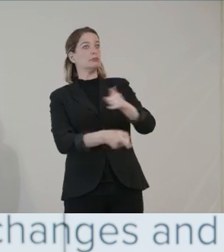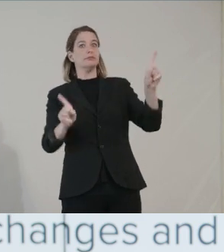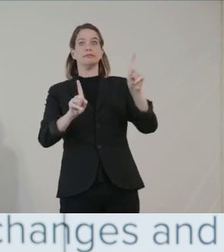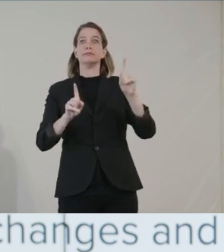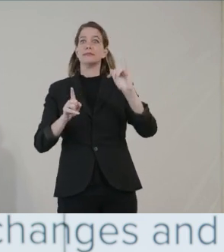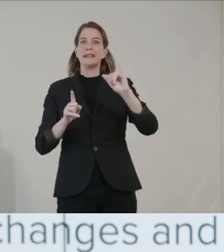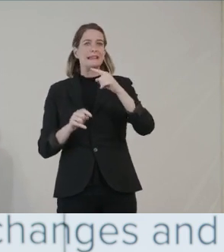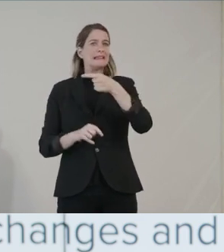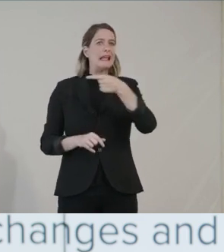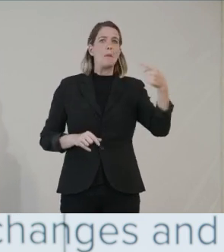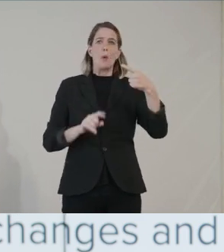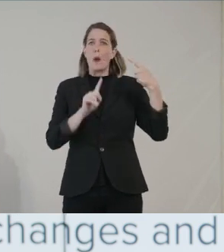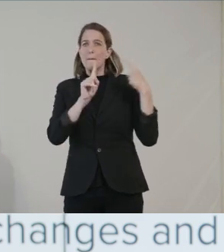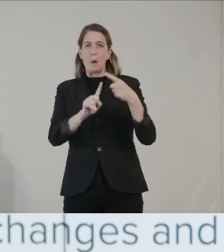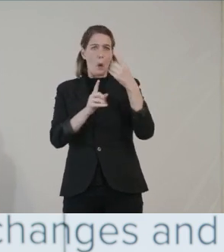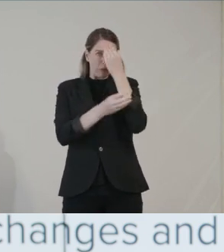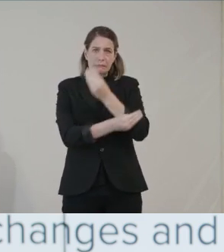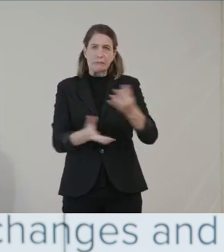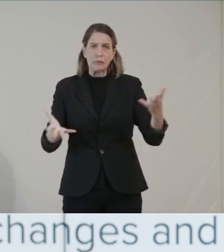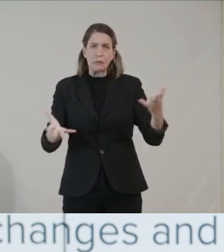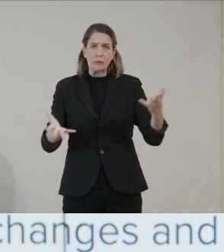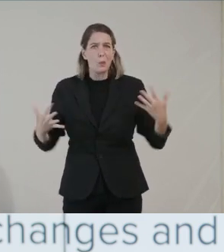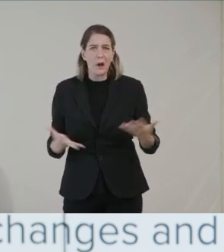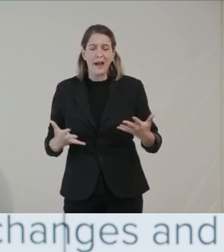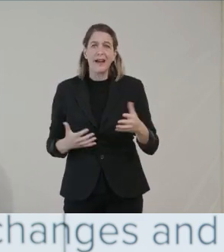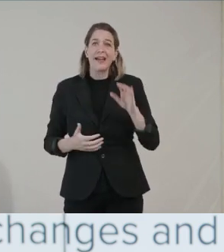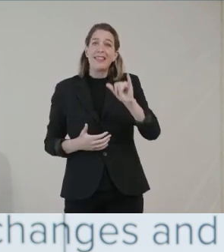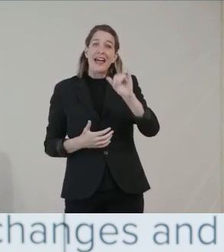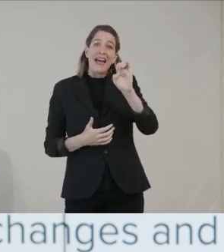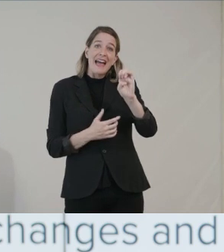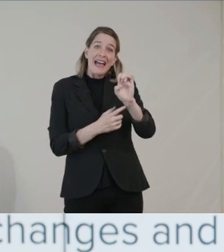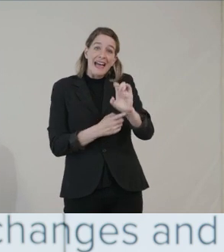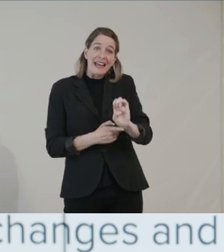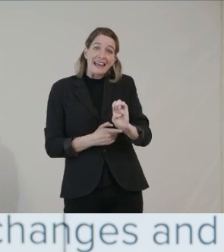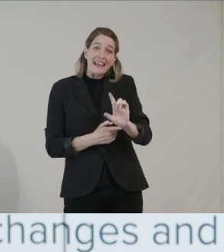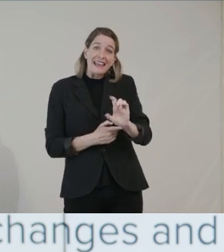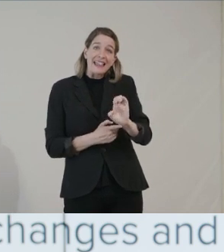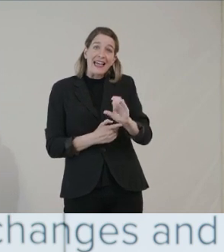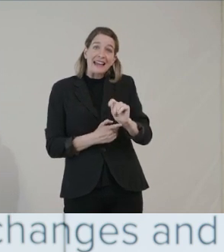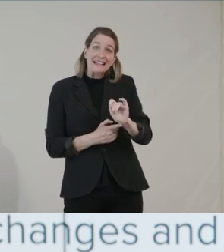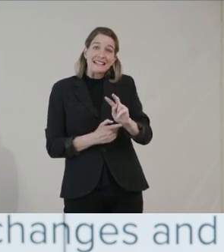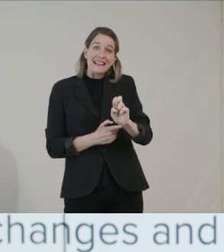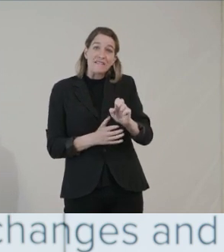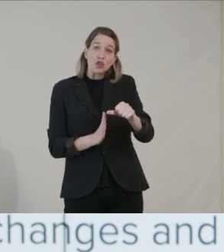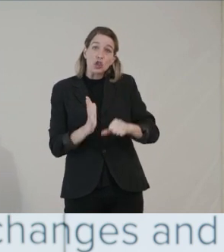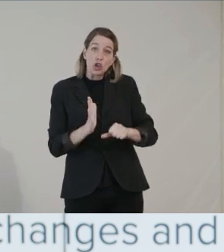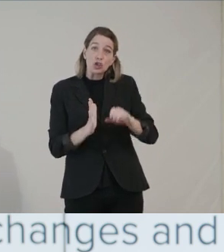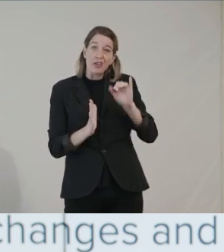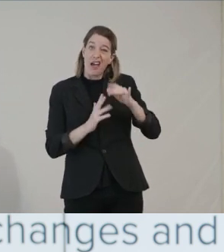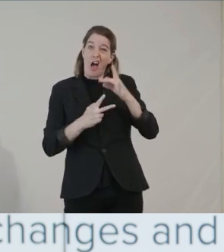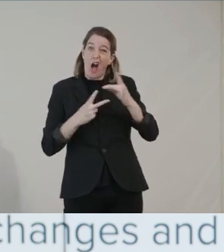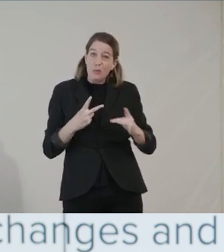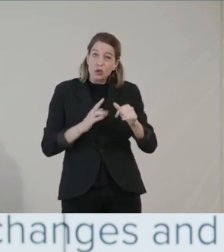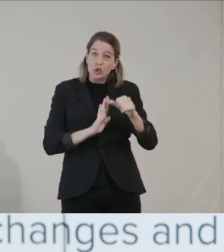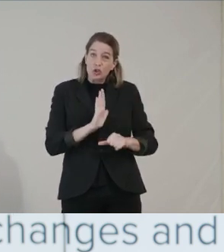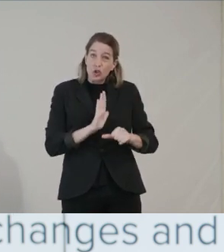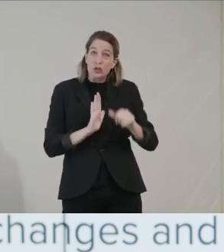The stay-at-home order is still in effect. More to follow.